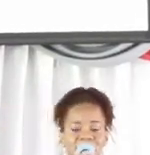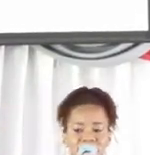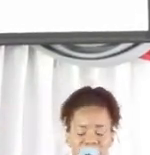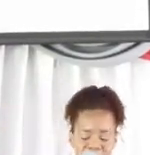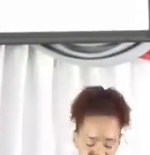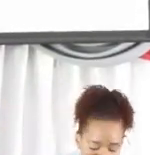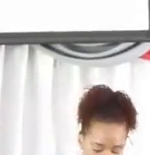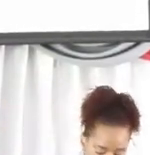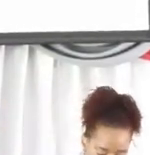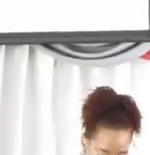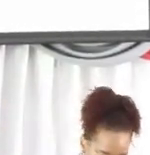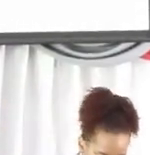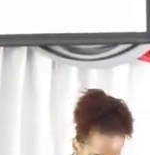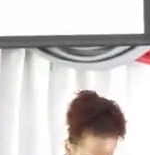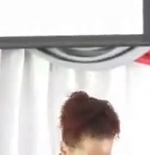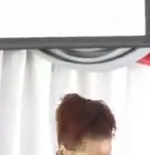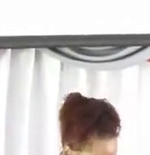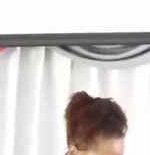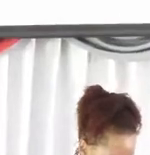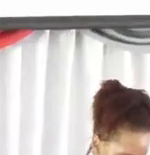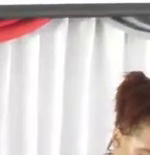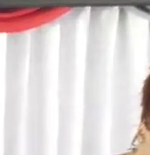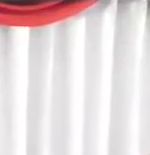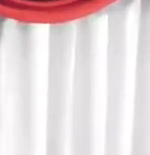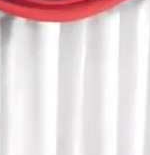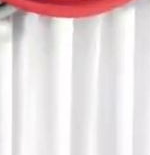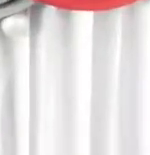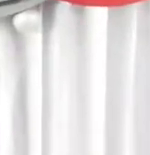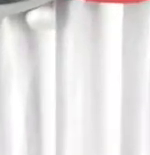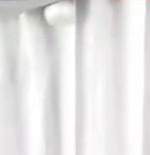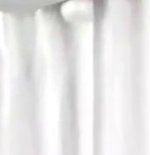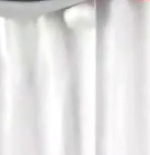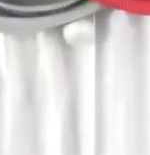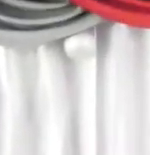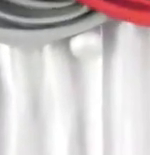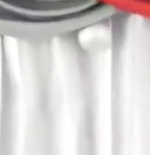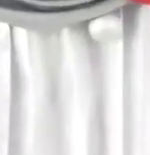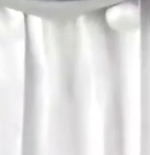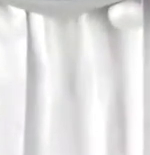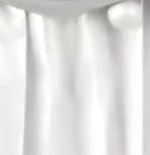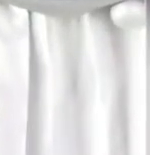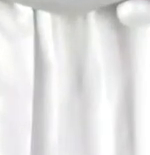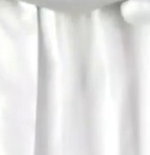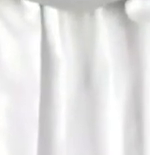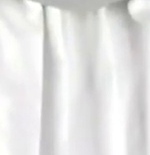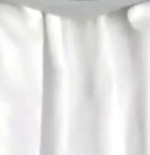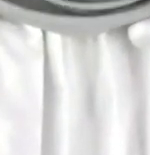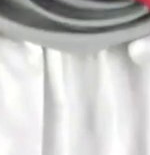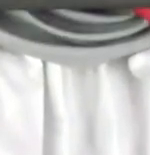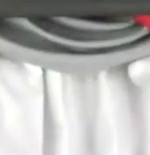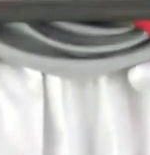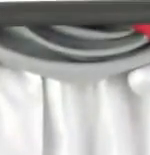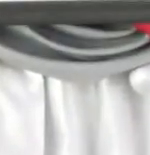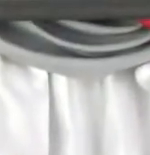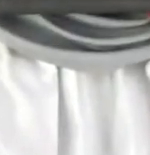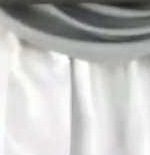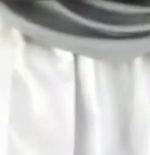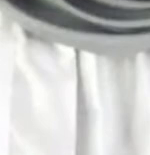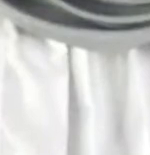We are grateful and we are thankful for your word, the pure word of God.